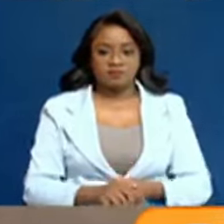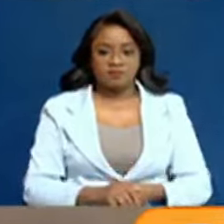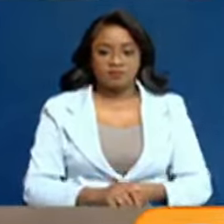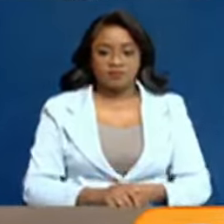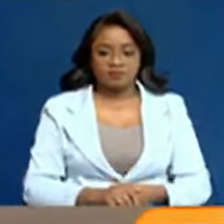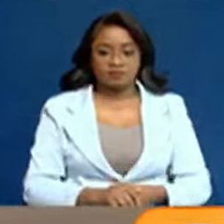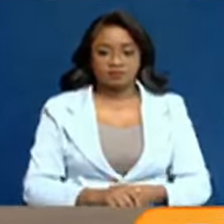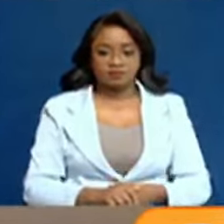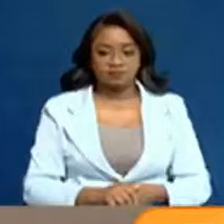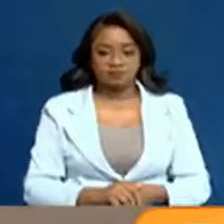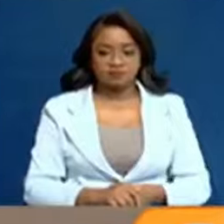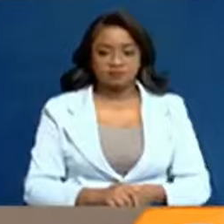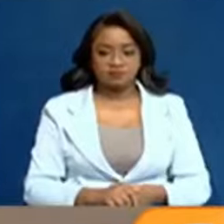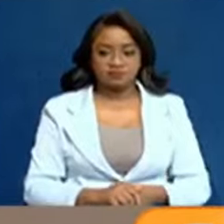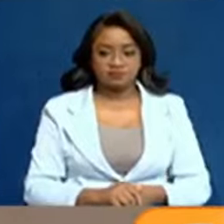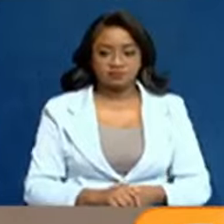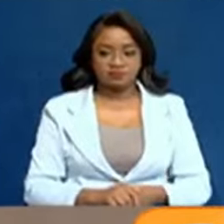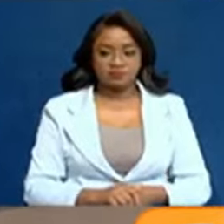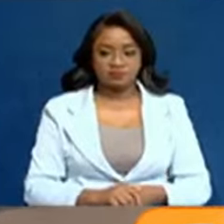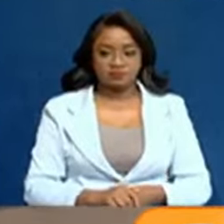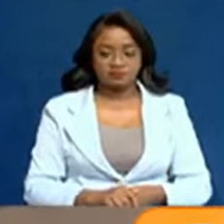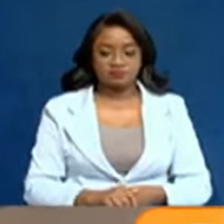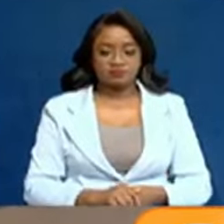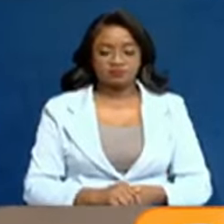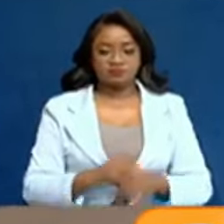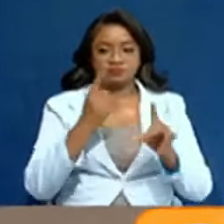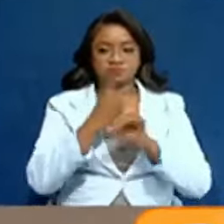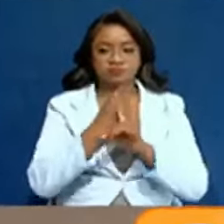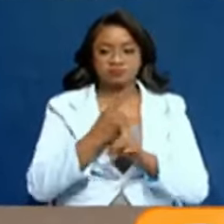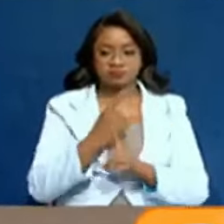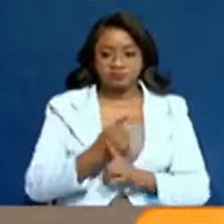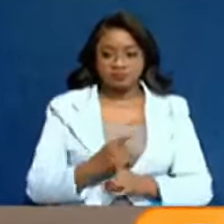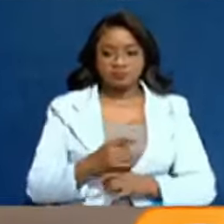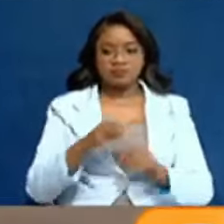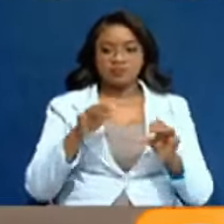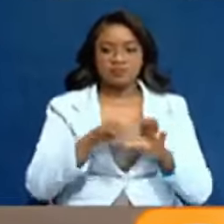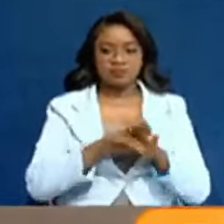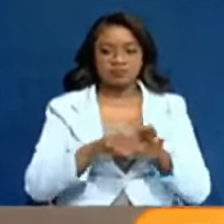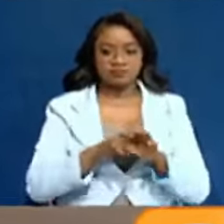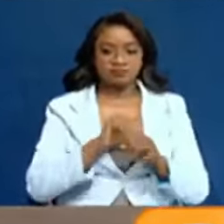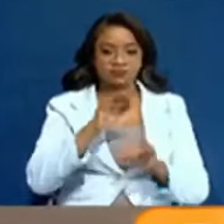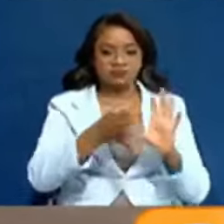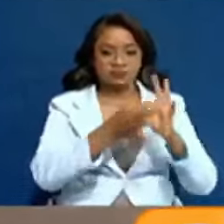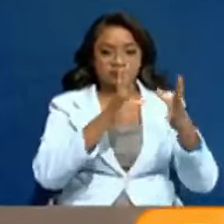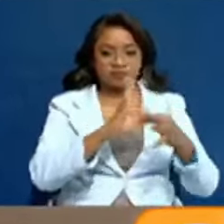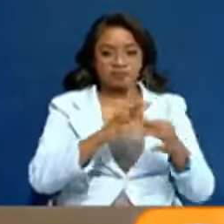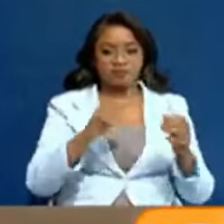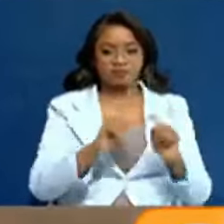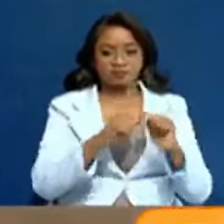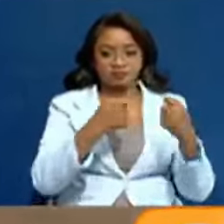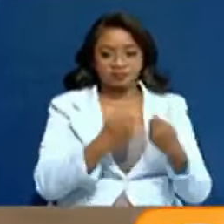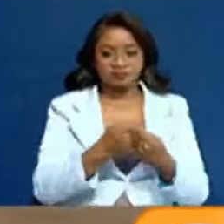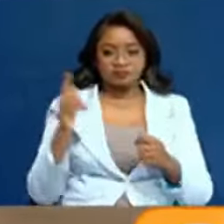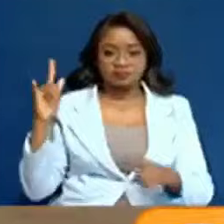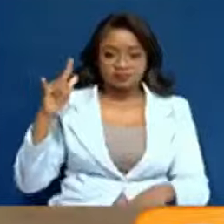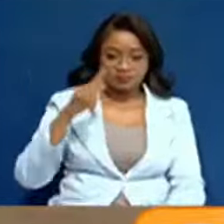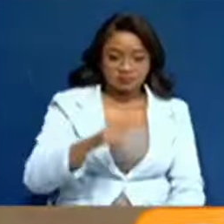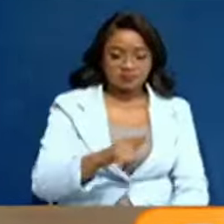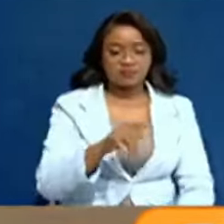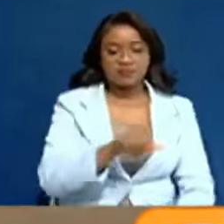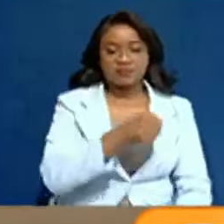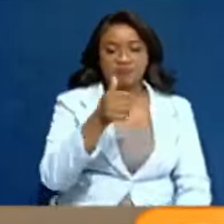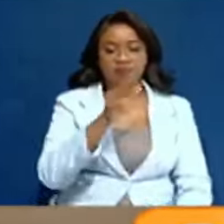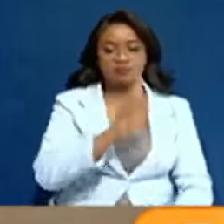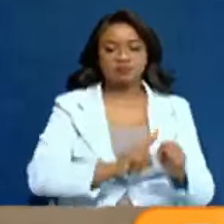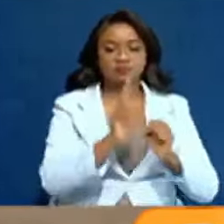Team Kenya members from the Paris Olympic Games arrived in Eldoret early morning in two batches. The first batch arrived on board a Kenya Airways flight, while the second